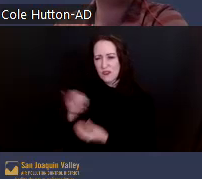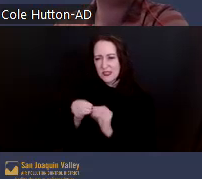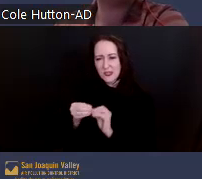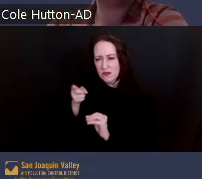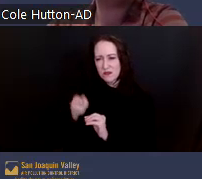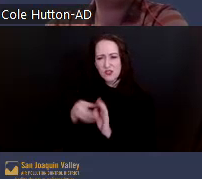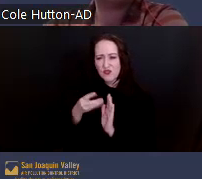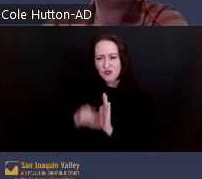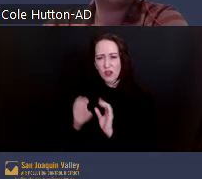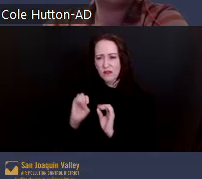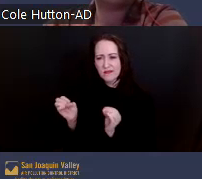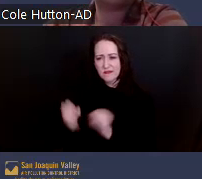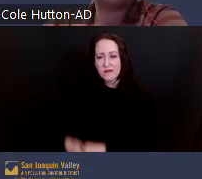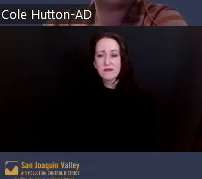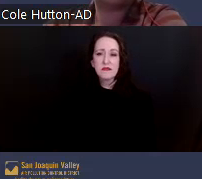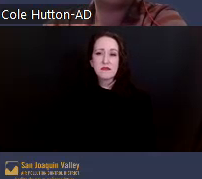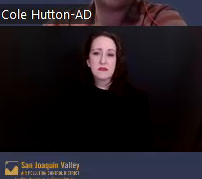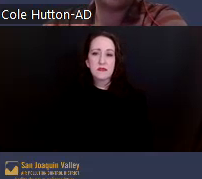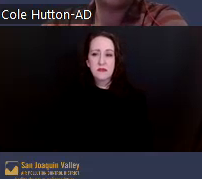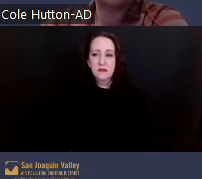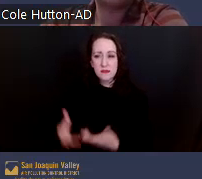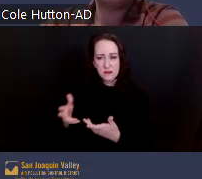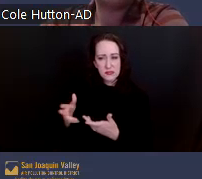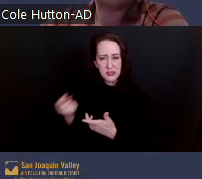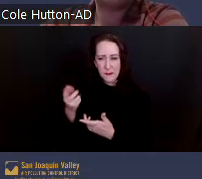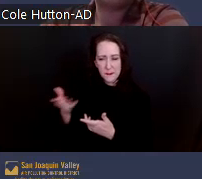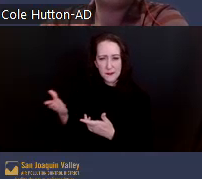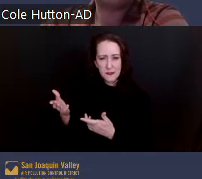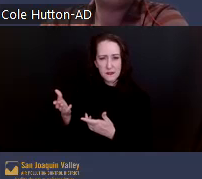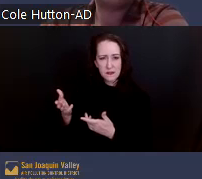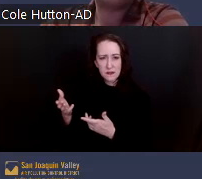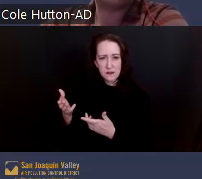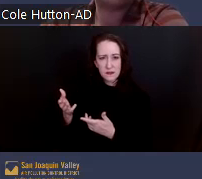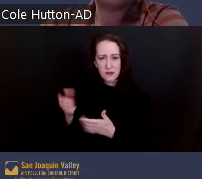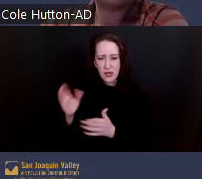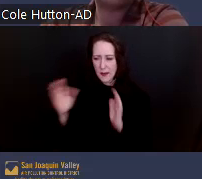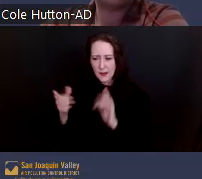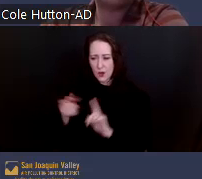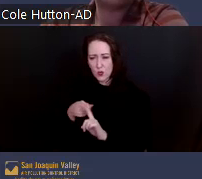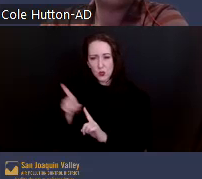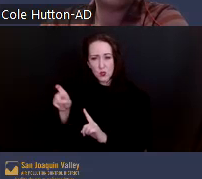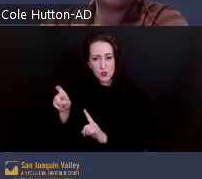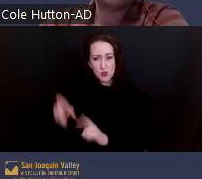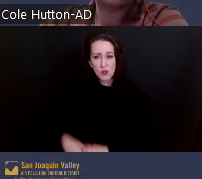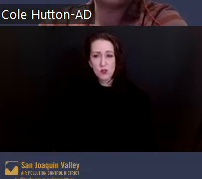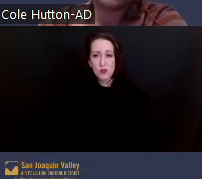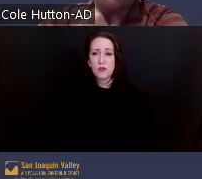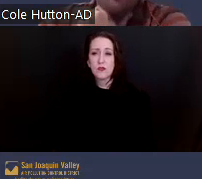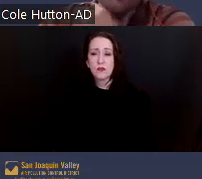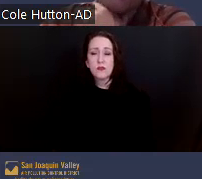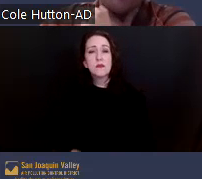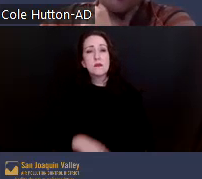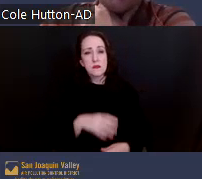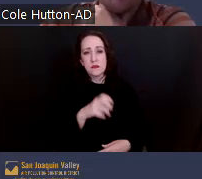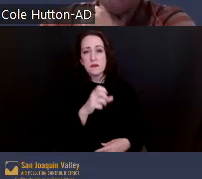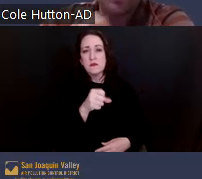this chart. Is there something that where it's being compared to? Yeah,